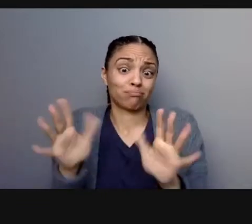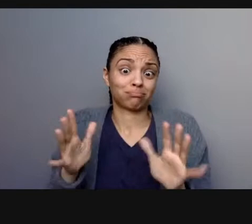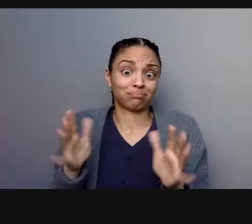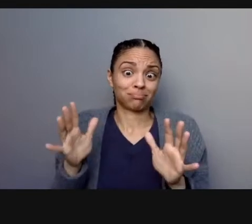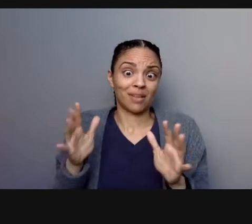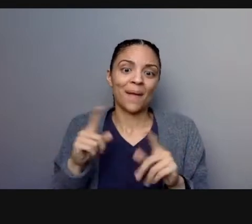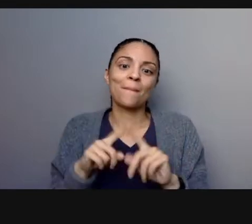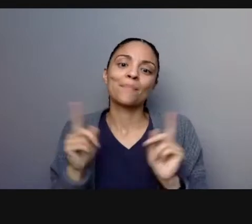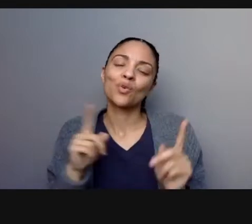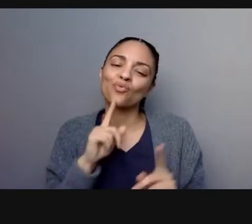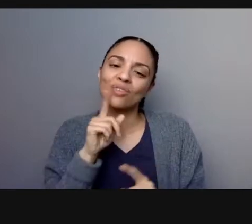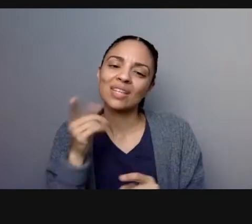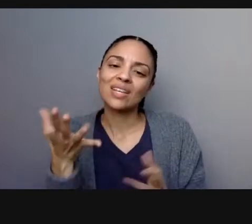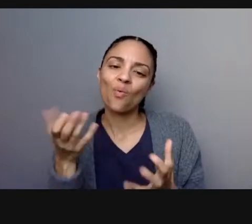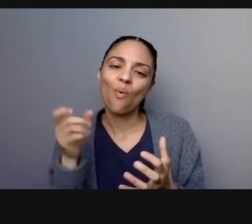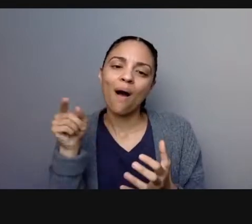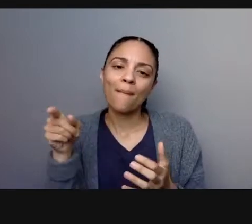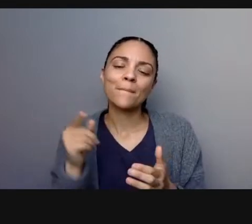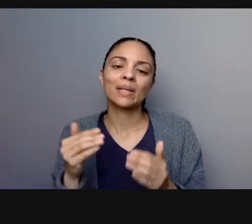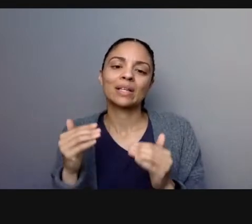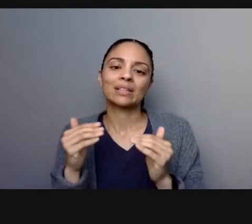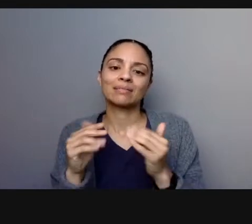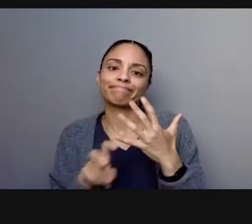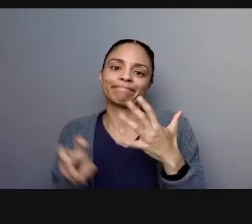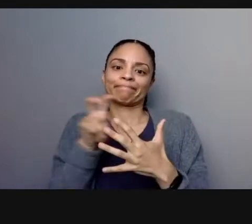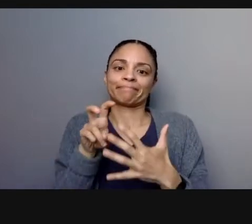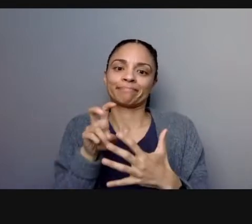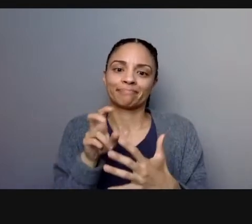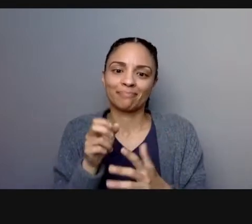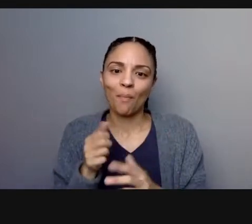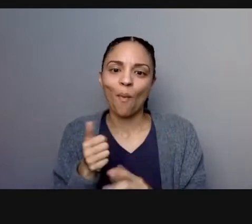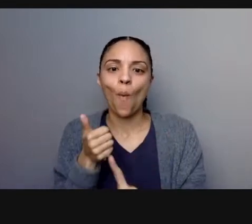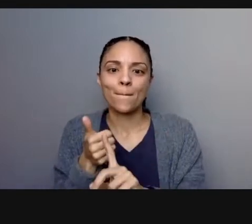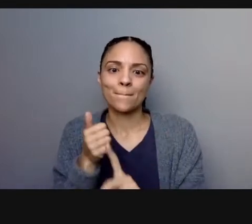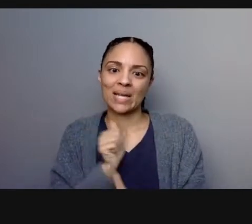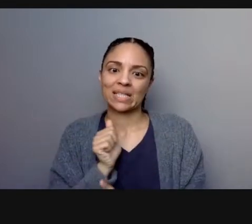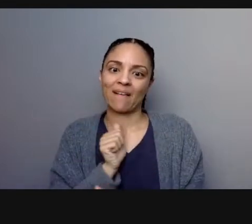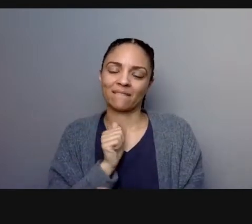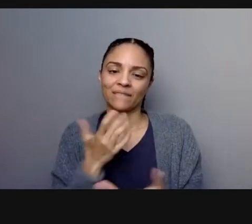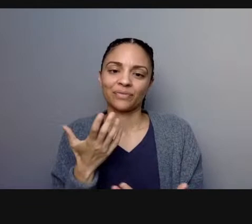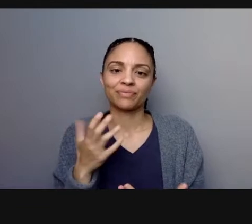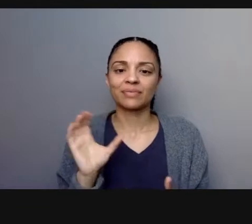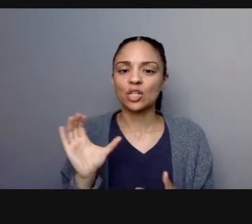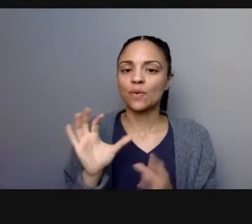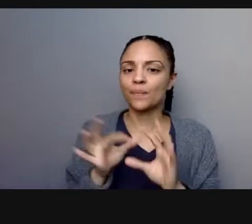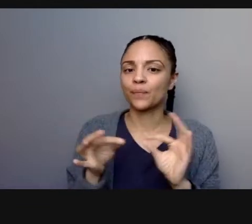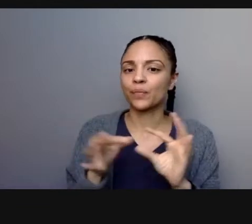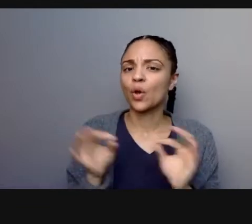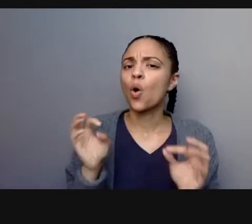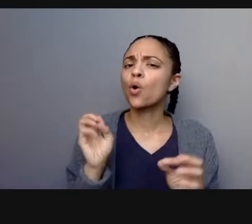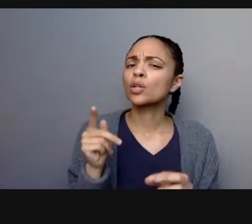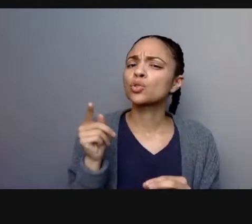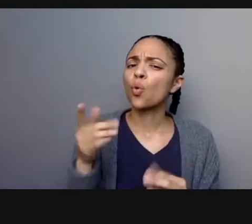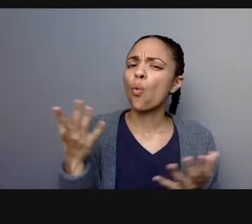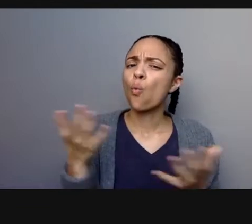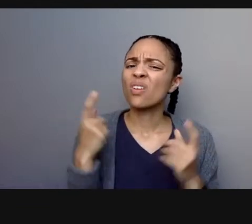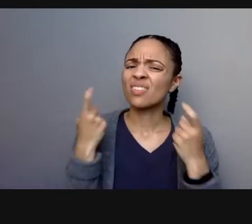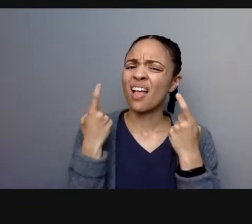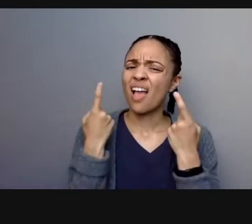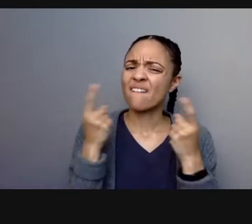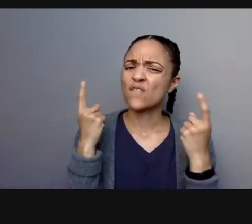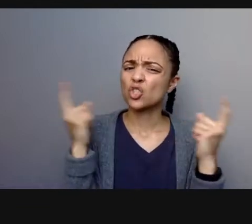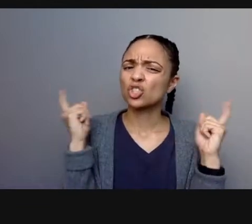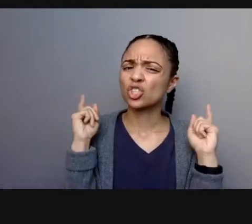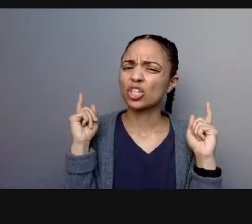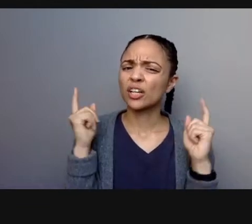Rennie Harris, Pure Movement for Life, because you did the Joyce, right? What was that anniversary? I